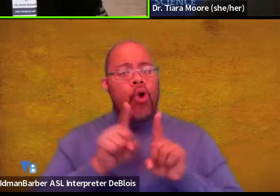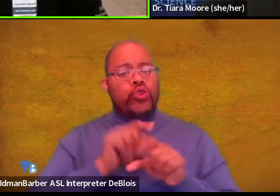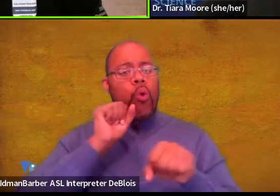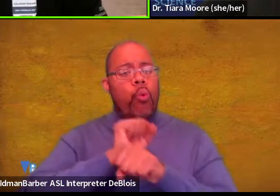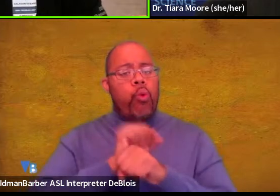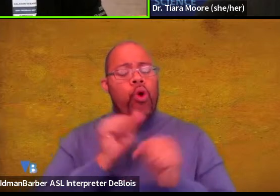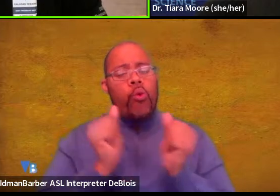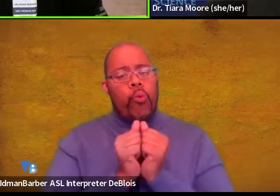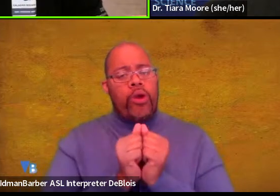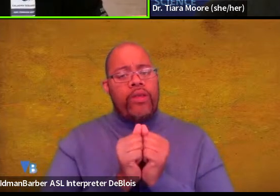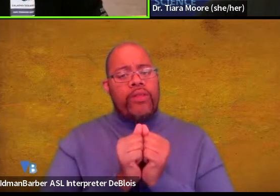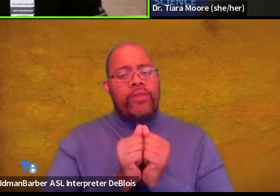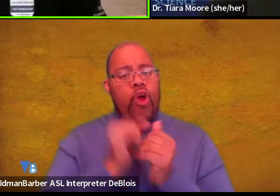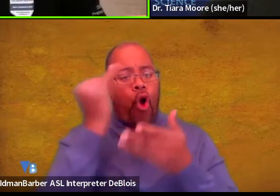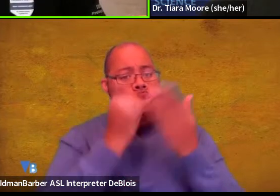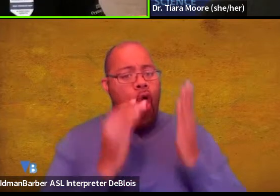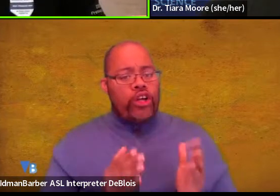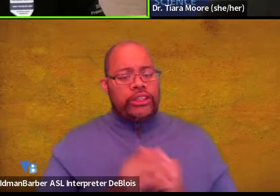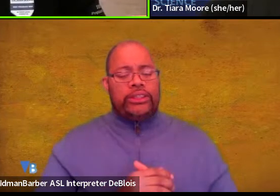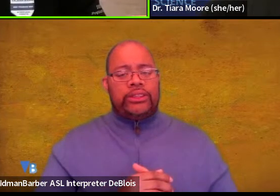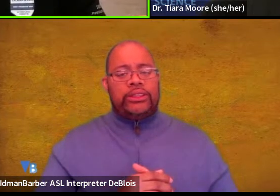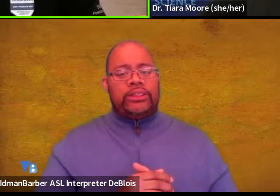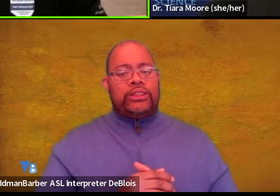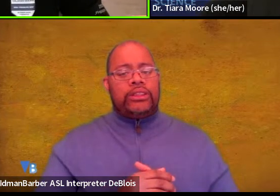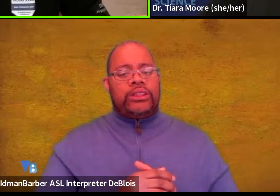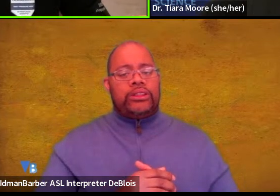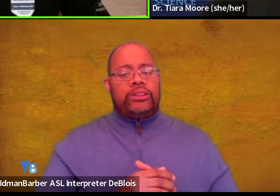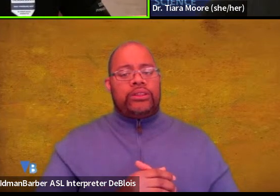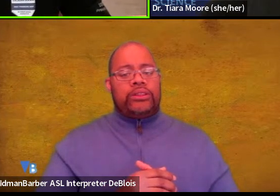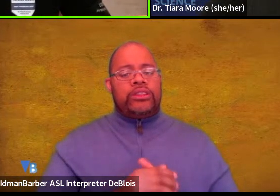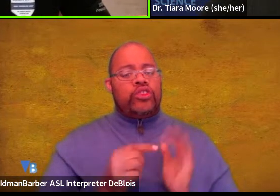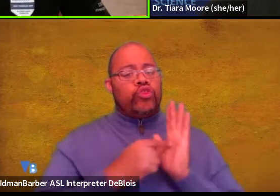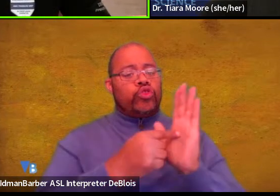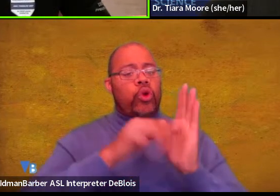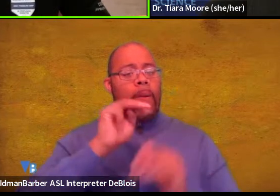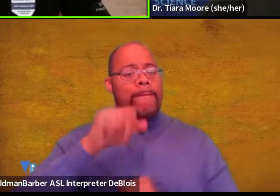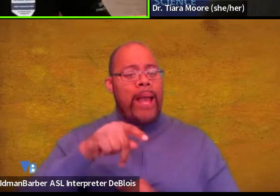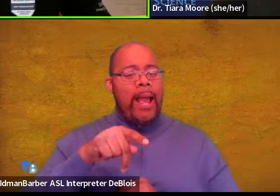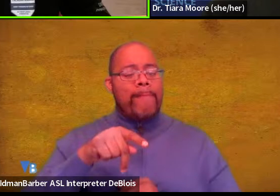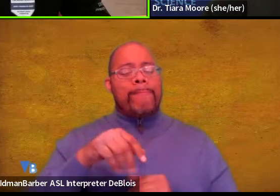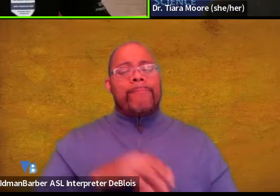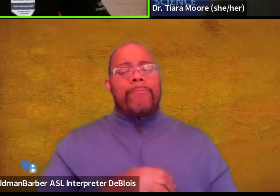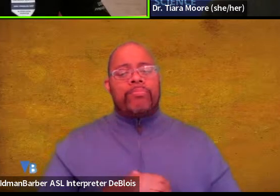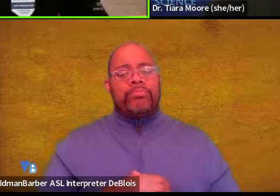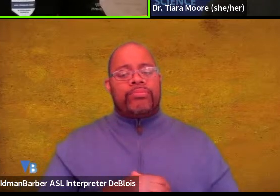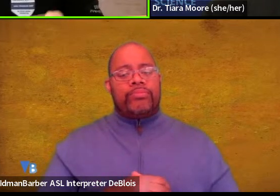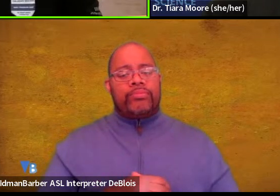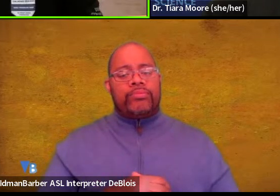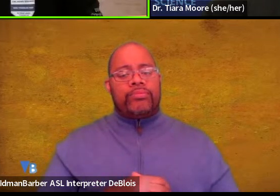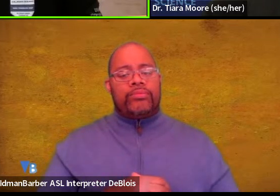work with an artist to bring that map into